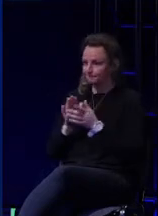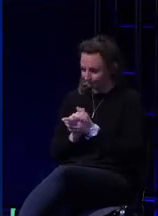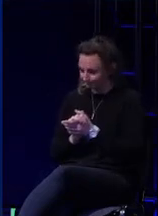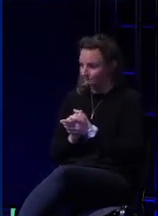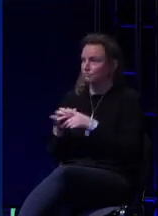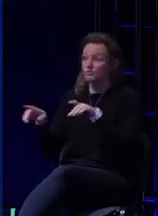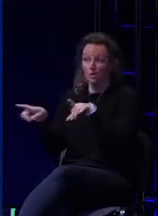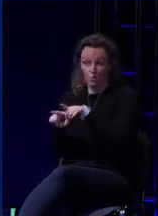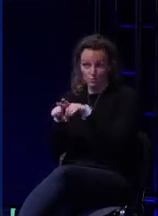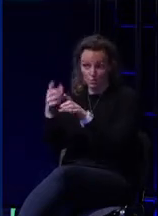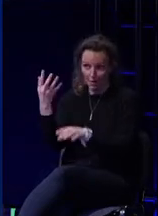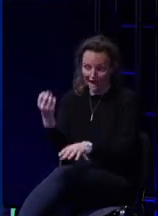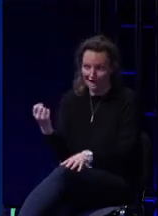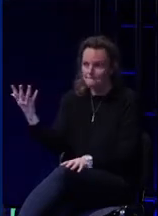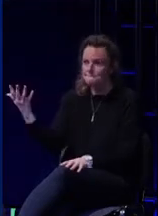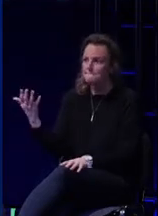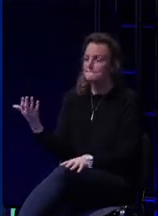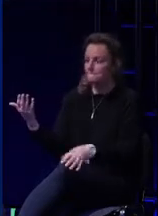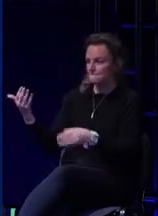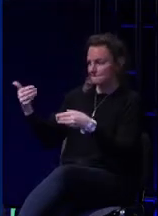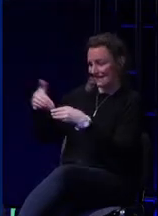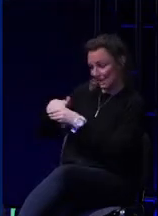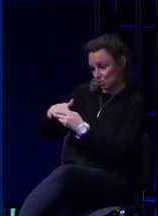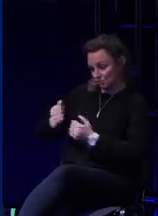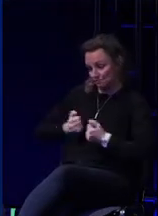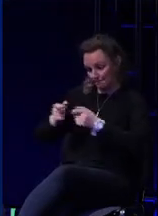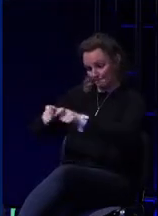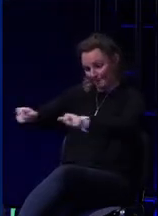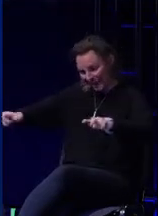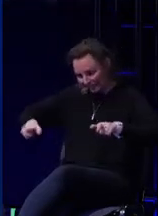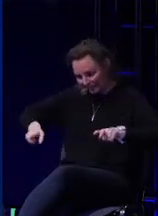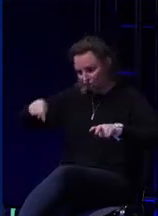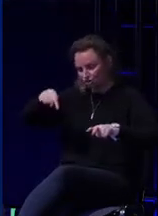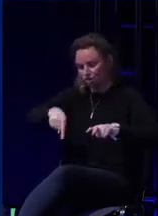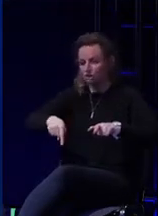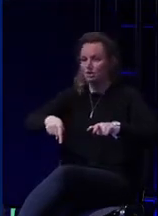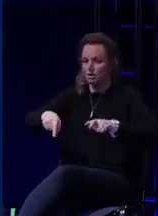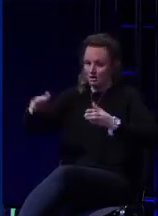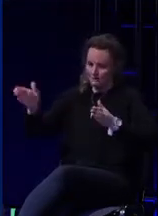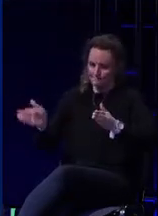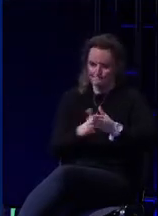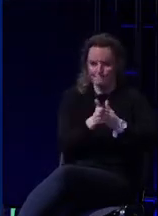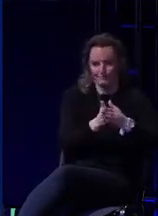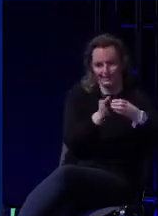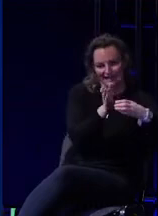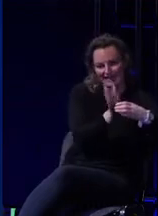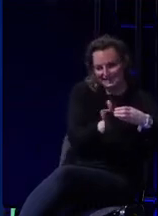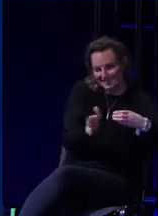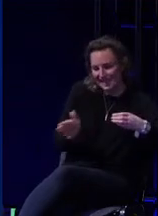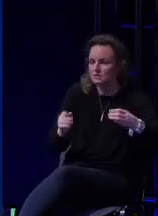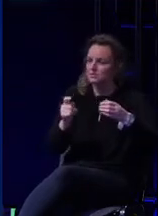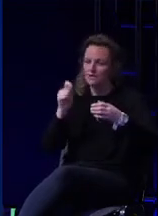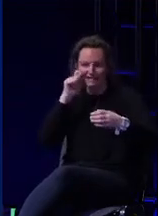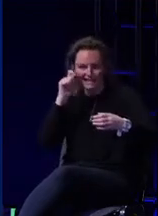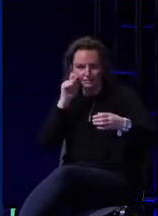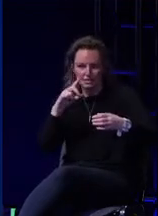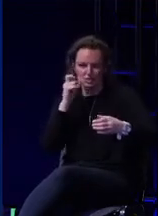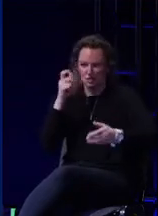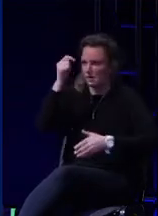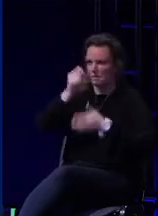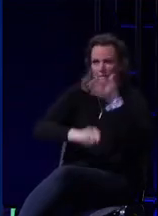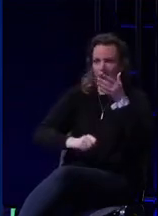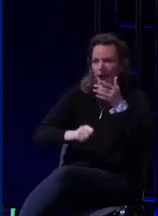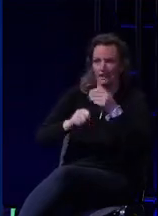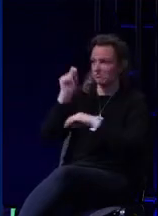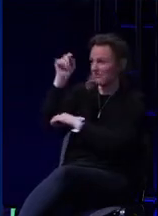I also have included in the package, at the other end of the scale, a set of lenses that you can buy domestically for like 300